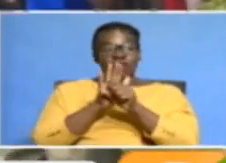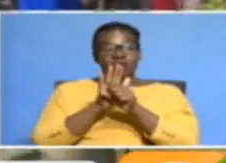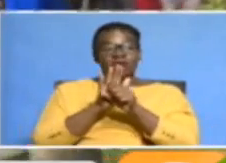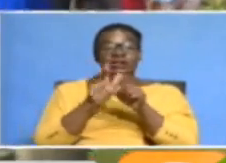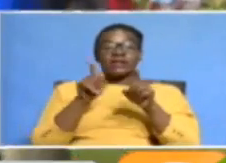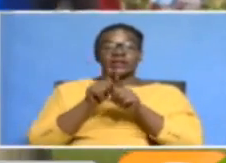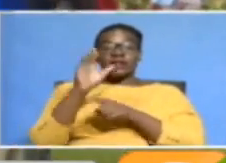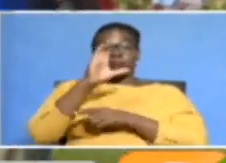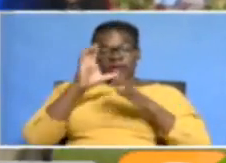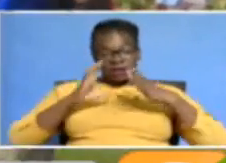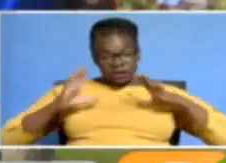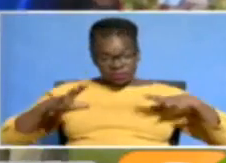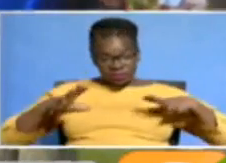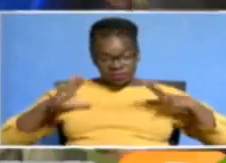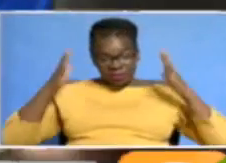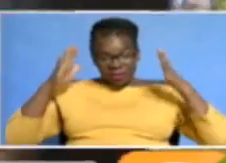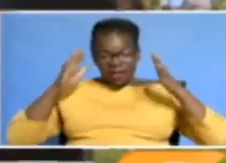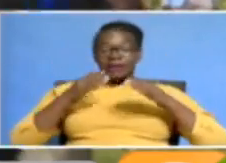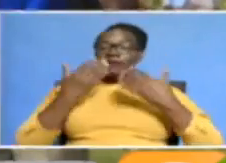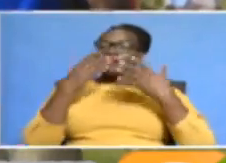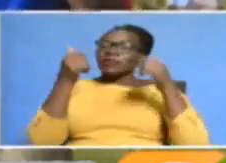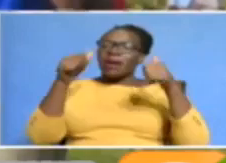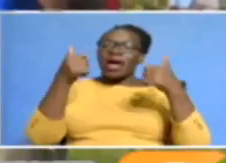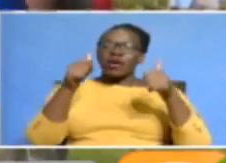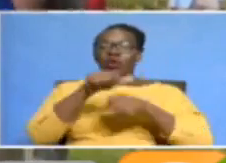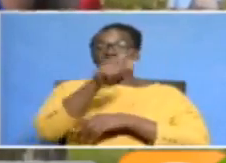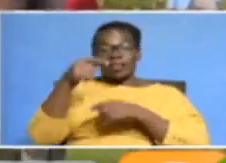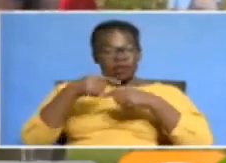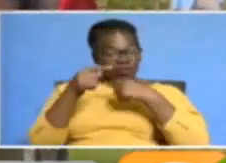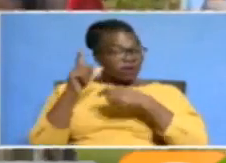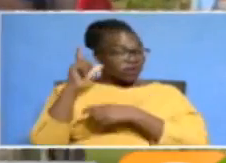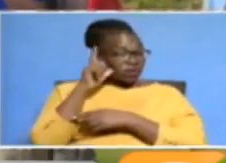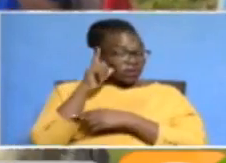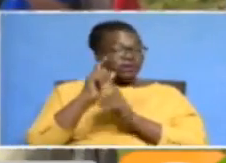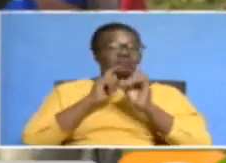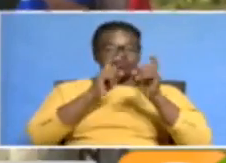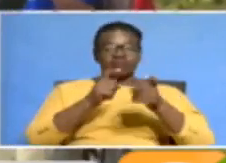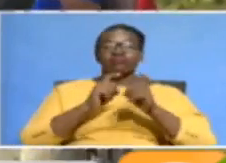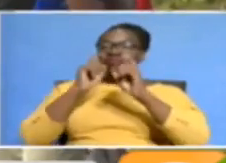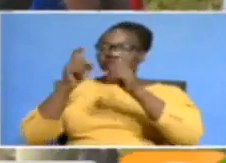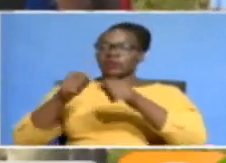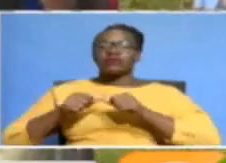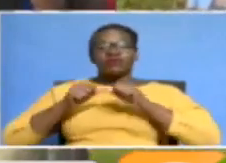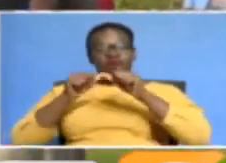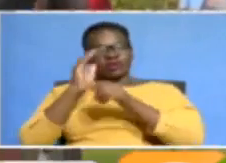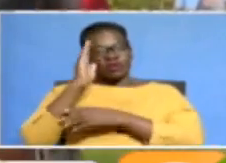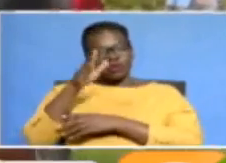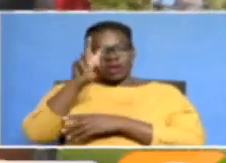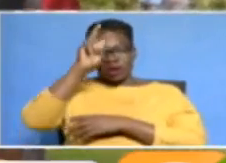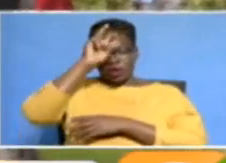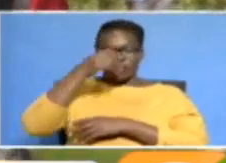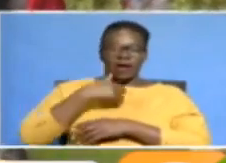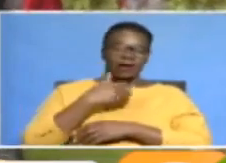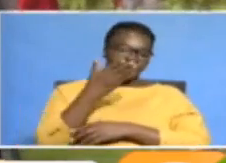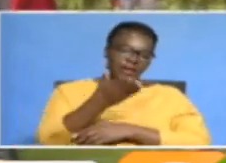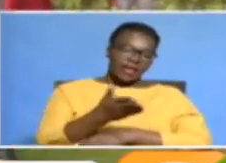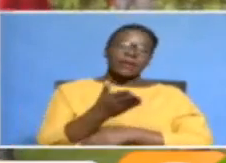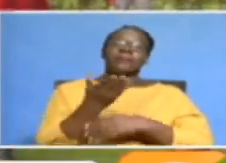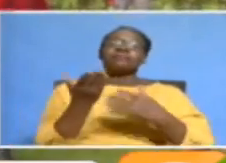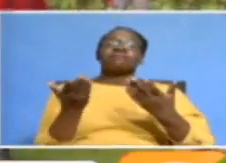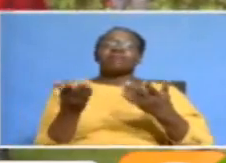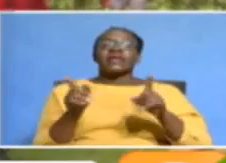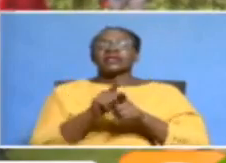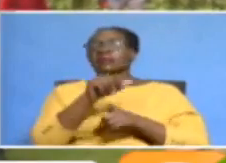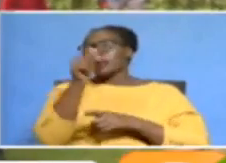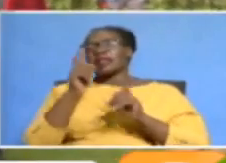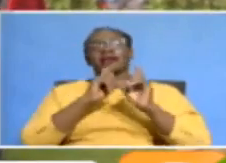Hata Christmas hatujamalizia hapa, bado wale ambao wanasikiliza kuna zawadi tunaendelea kupeana hewani. Kuna mbuzi wa Christmas tunapeana na